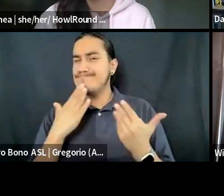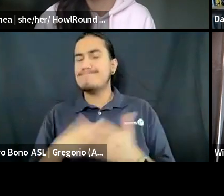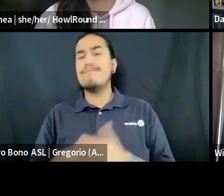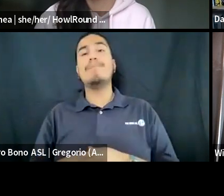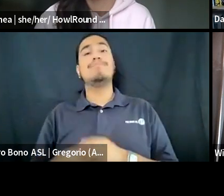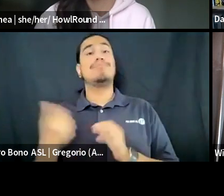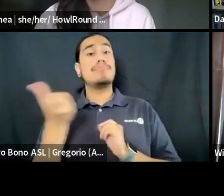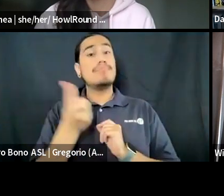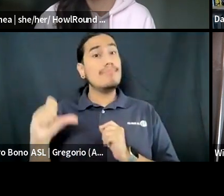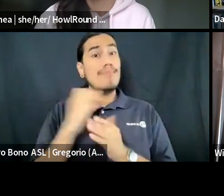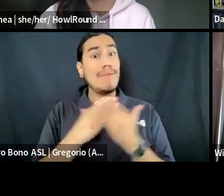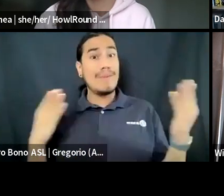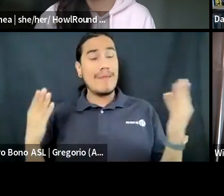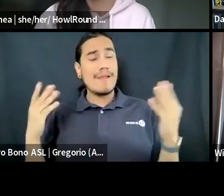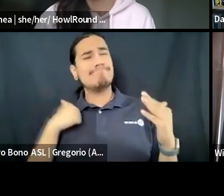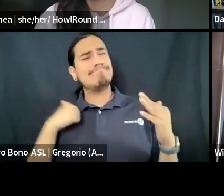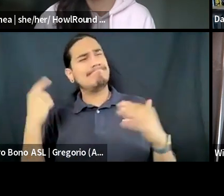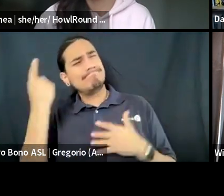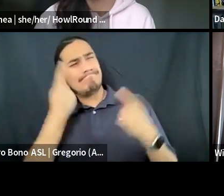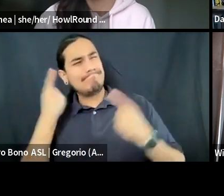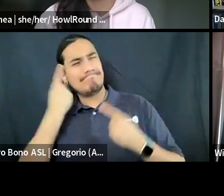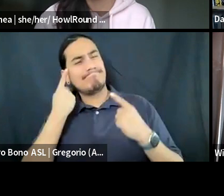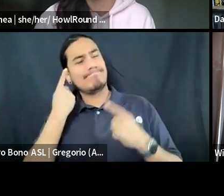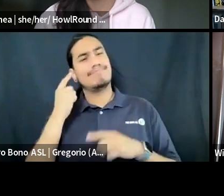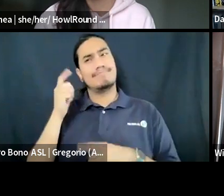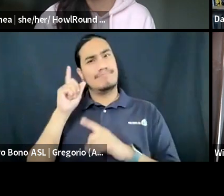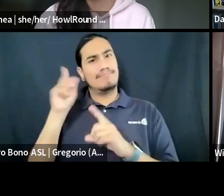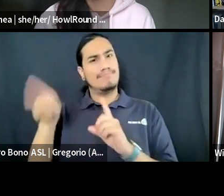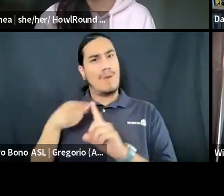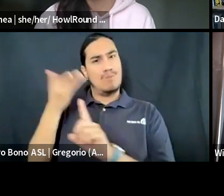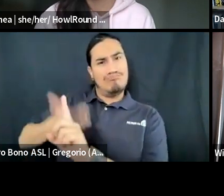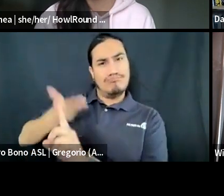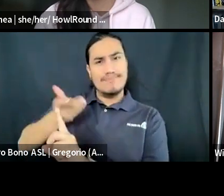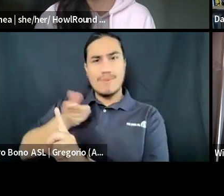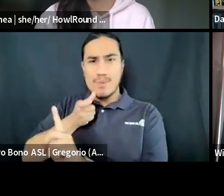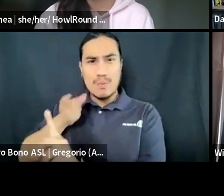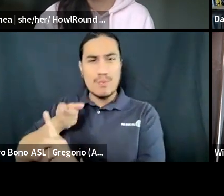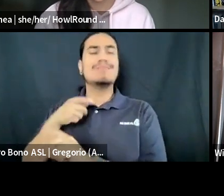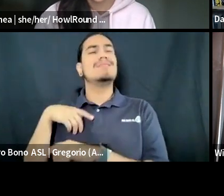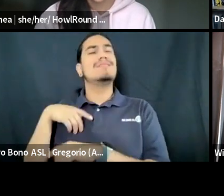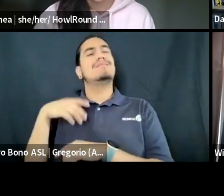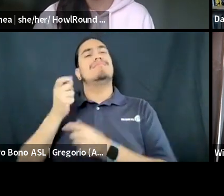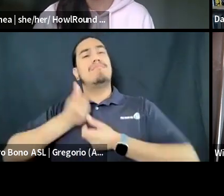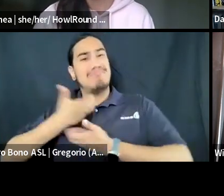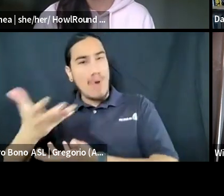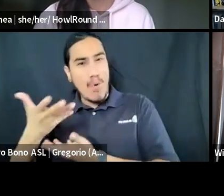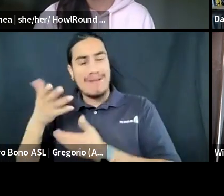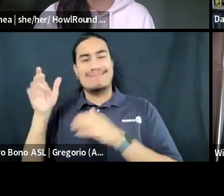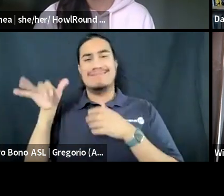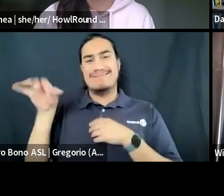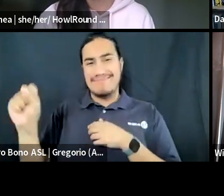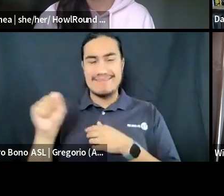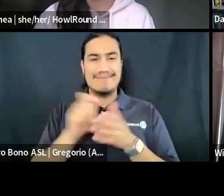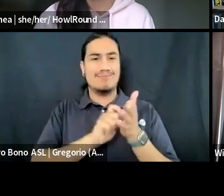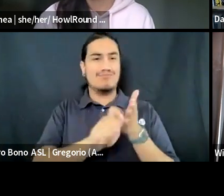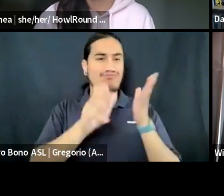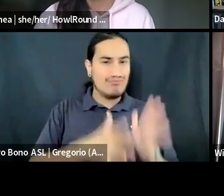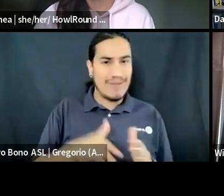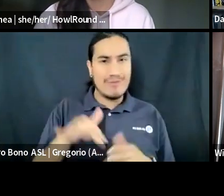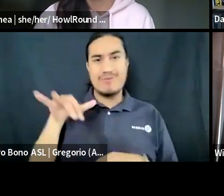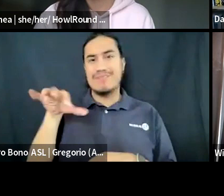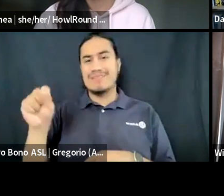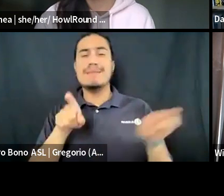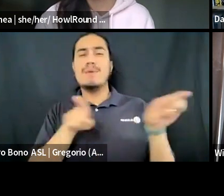so another thing I'm really curious about you and who you are is that not only are you a poet and you're a playwright and you're a writer, but you're also